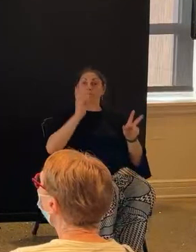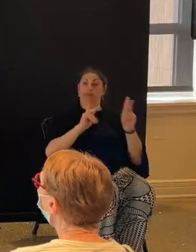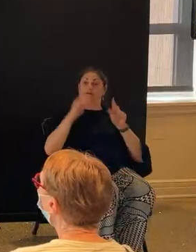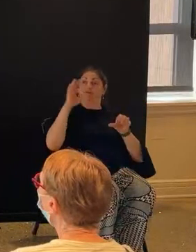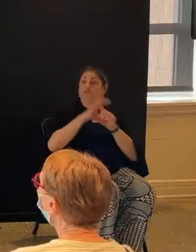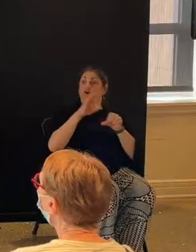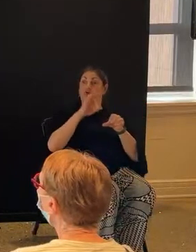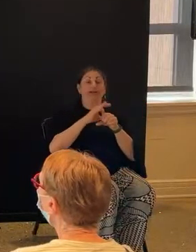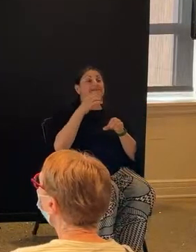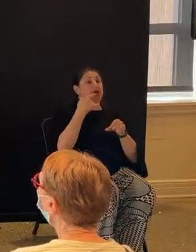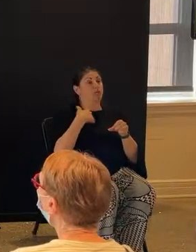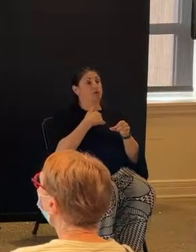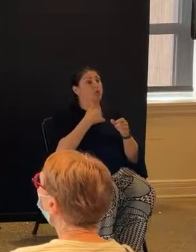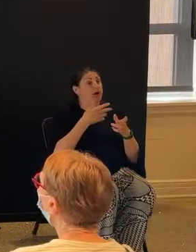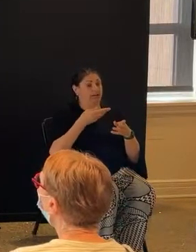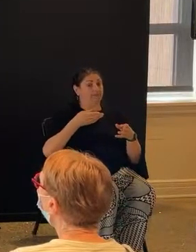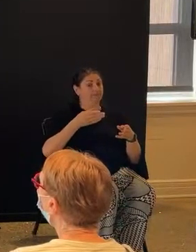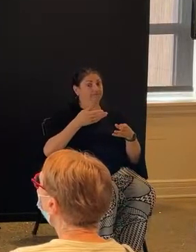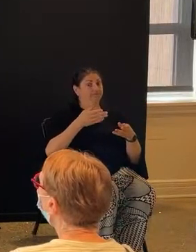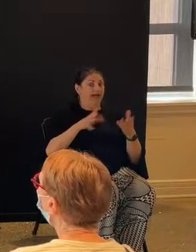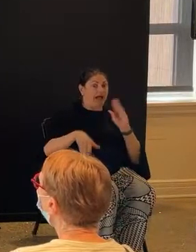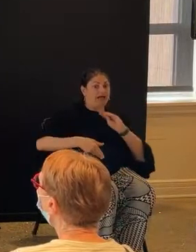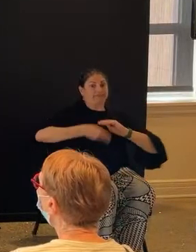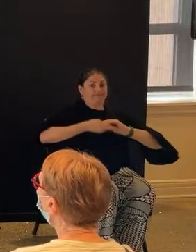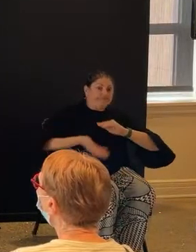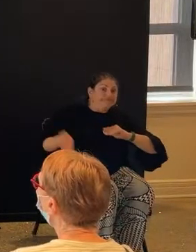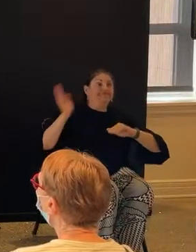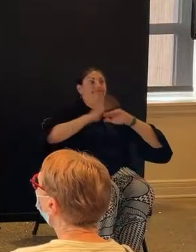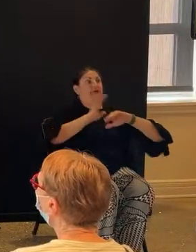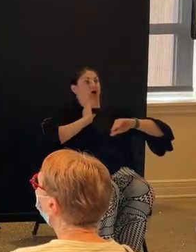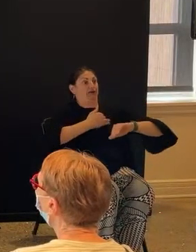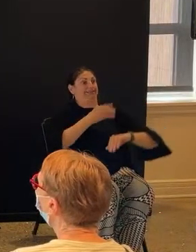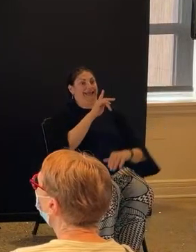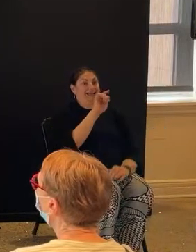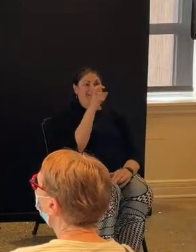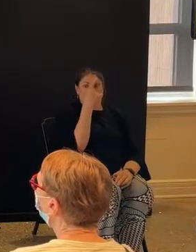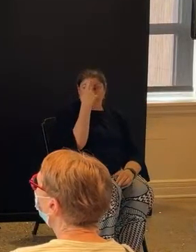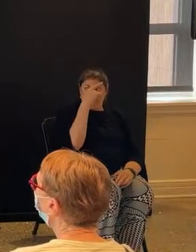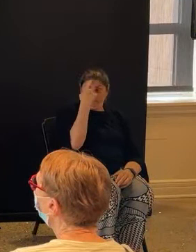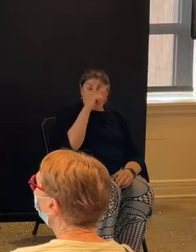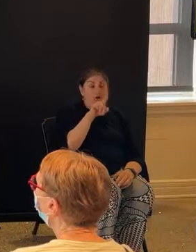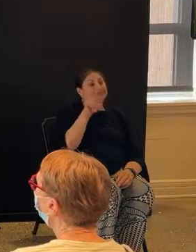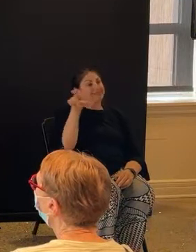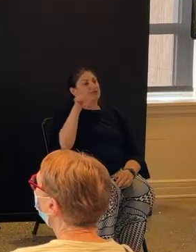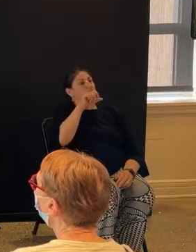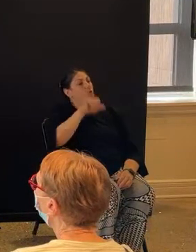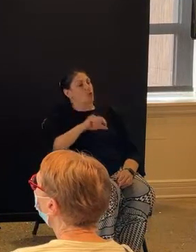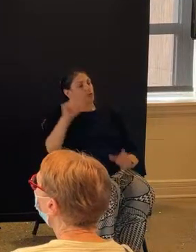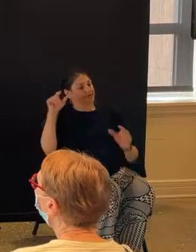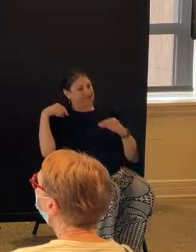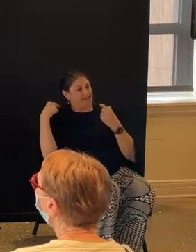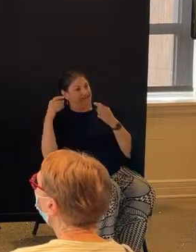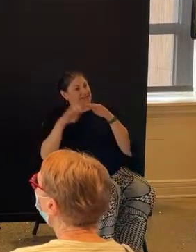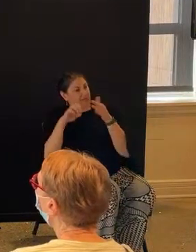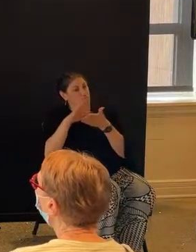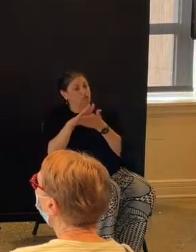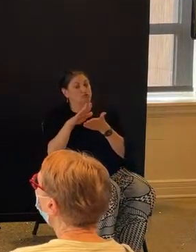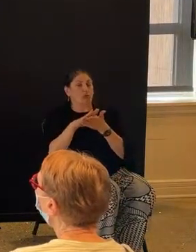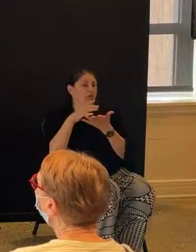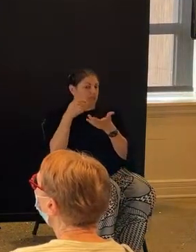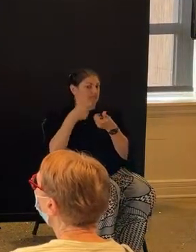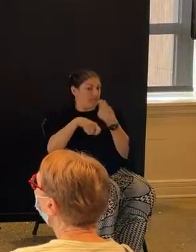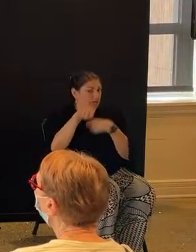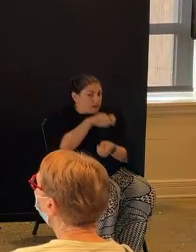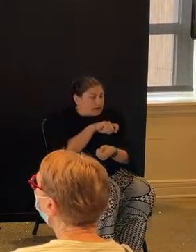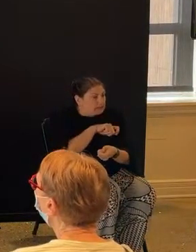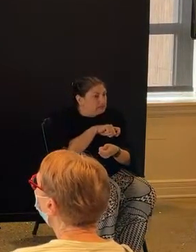at Acosta Elementary, which is about, you know, less than a quarter of a mile from the coast, with a